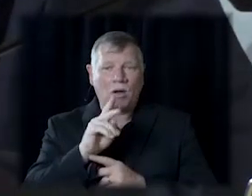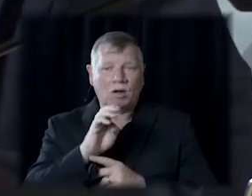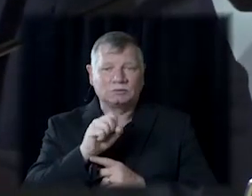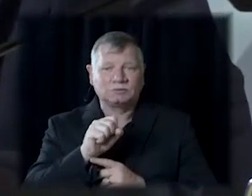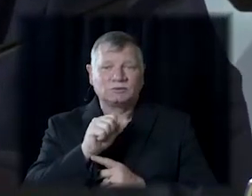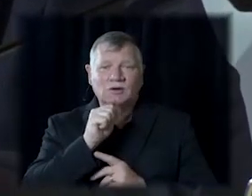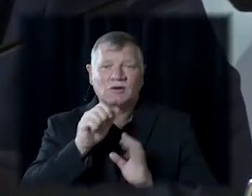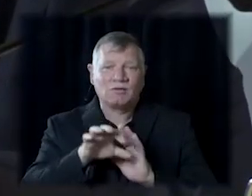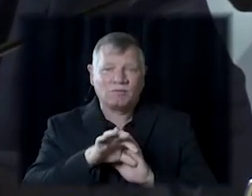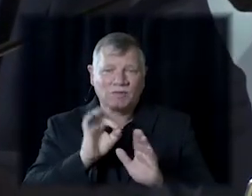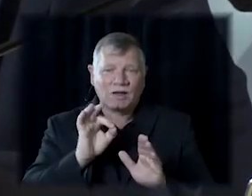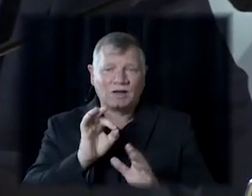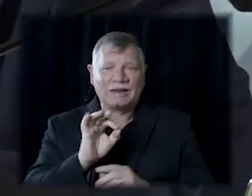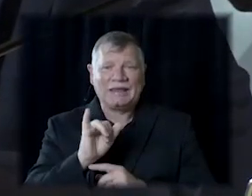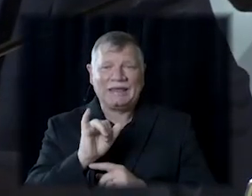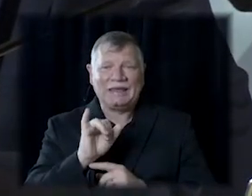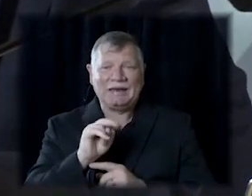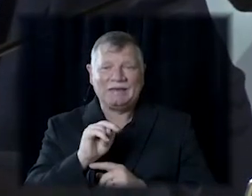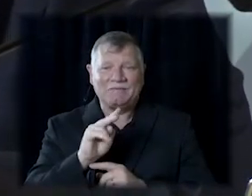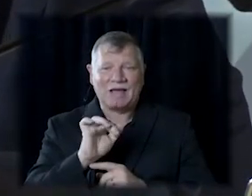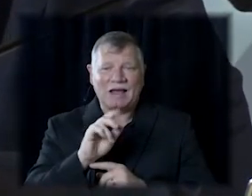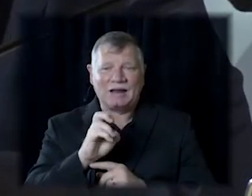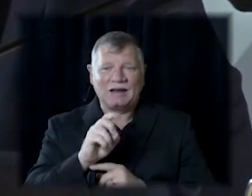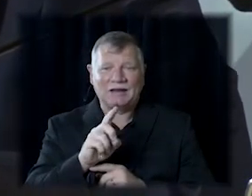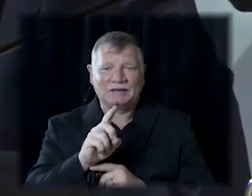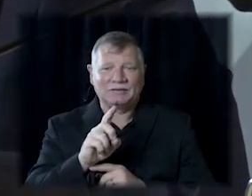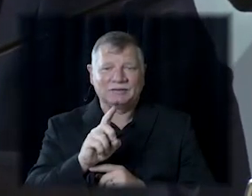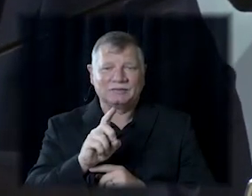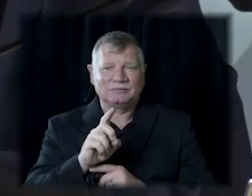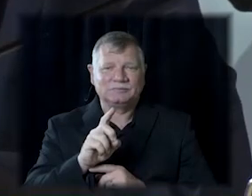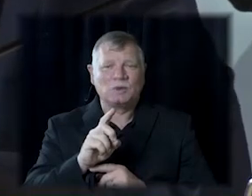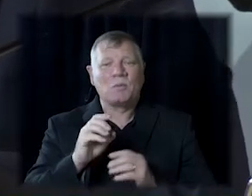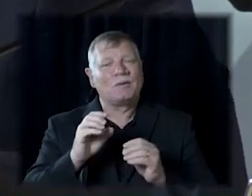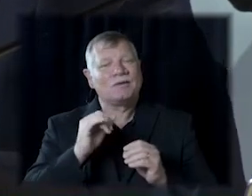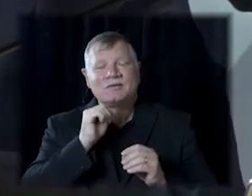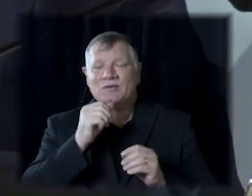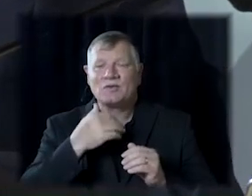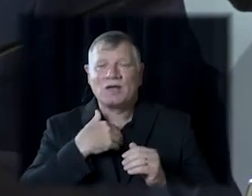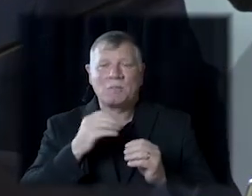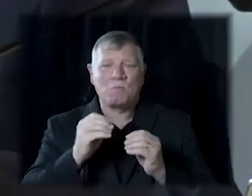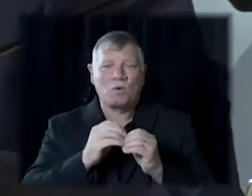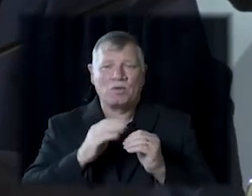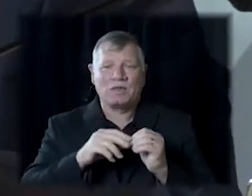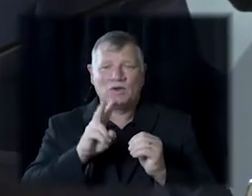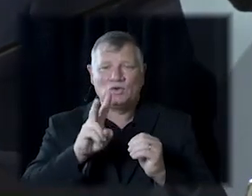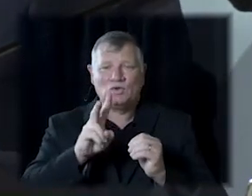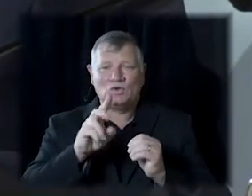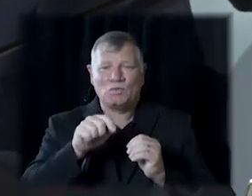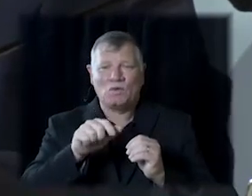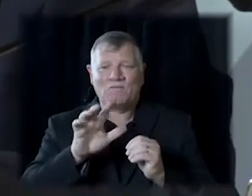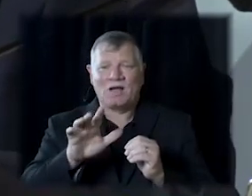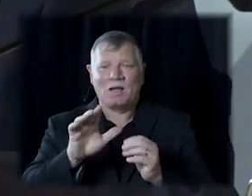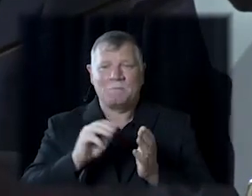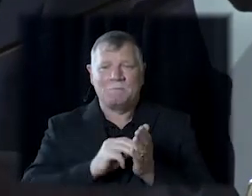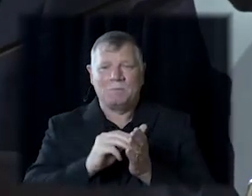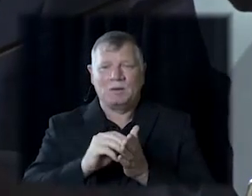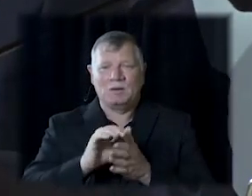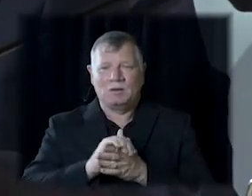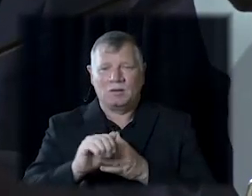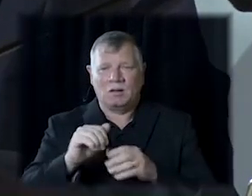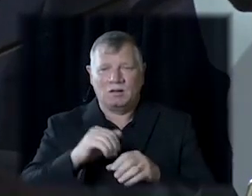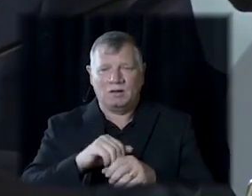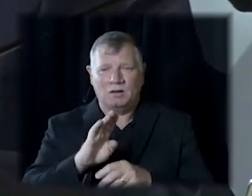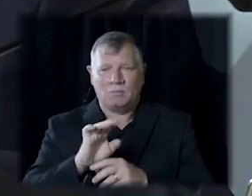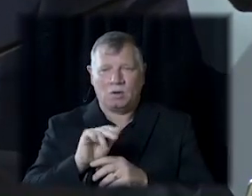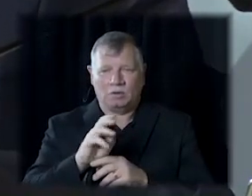be invalid, as long as you don't hold more than $2.5 million worth of bonds.